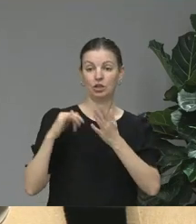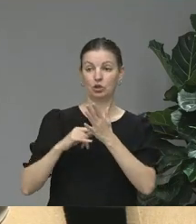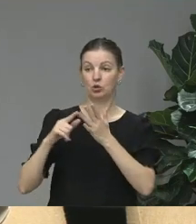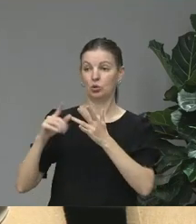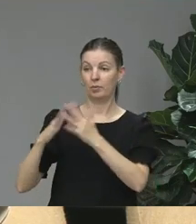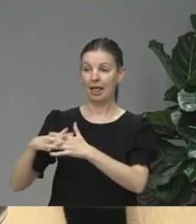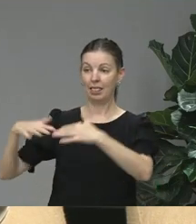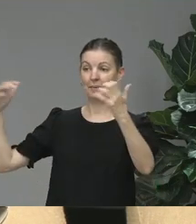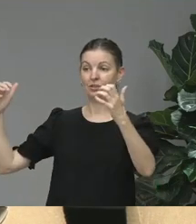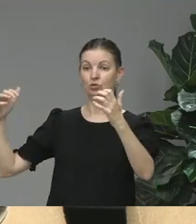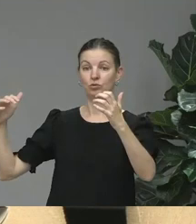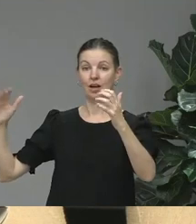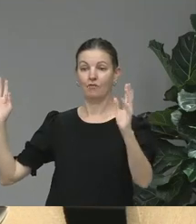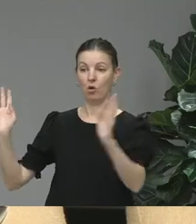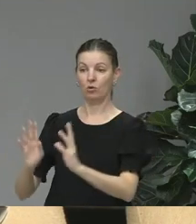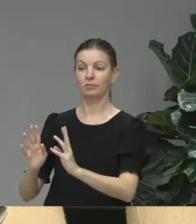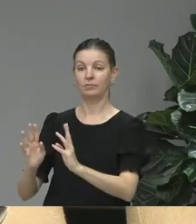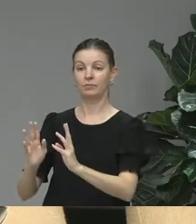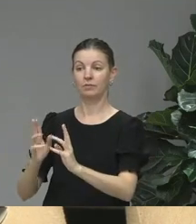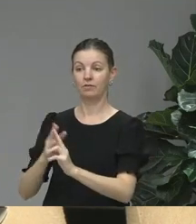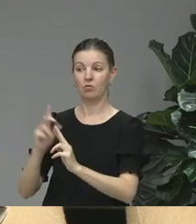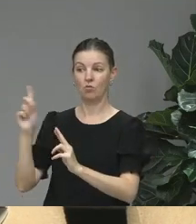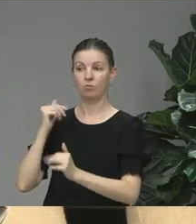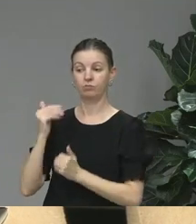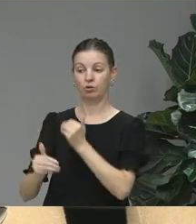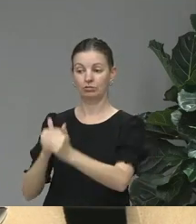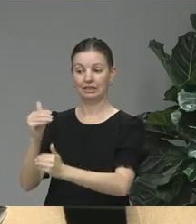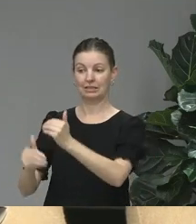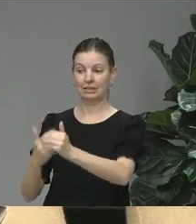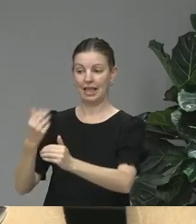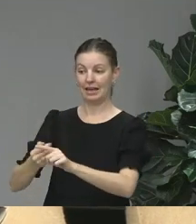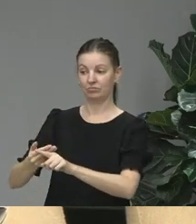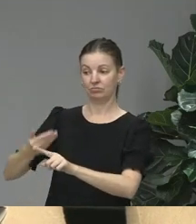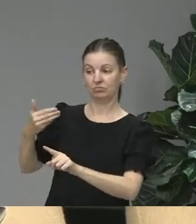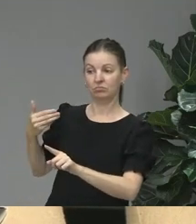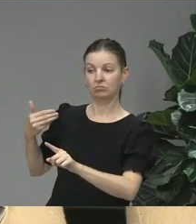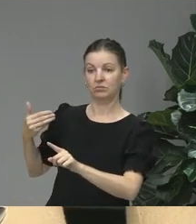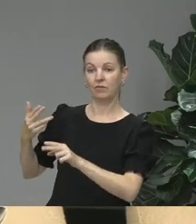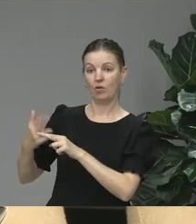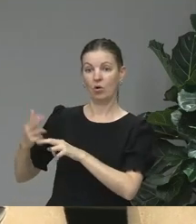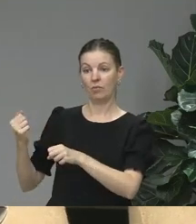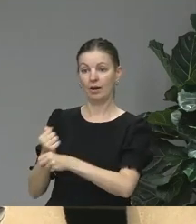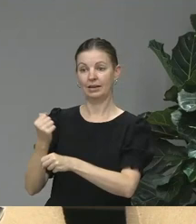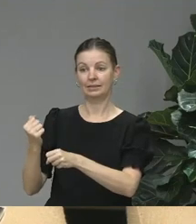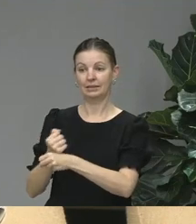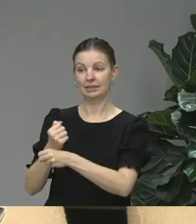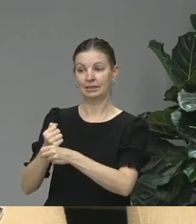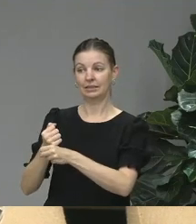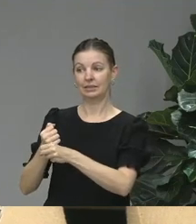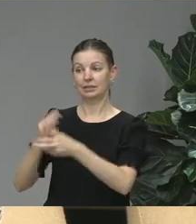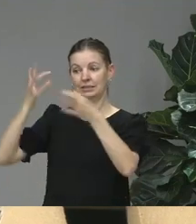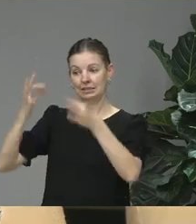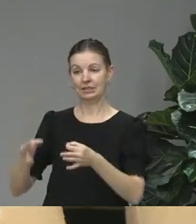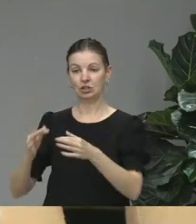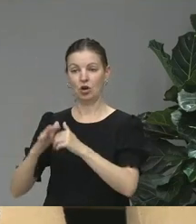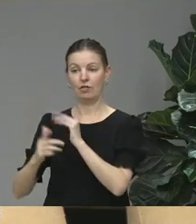of what processes of participation were conducted in reaching the legislation